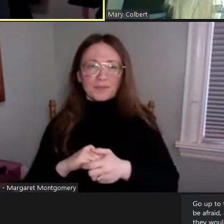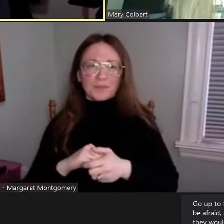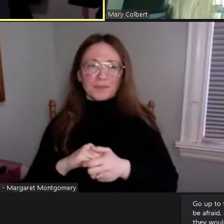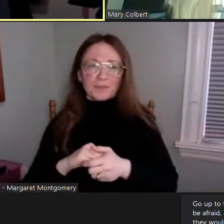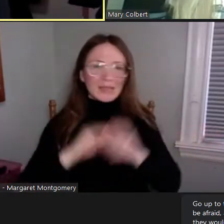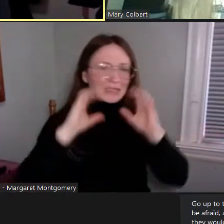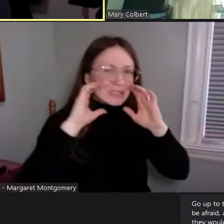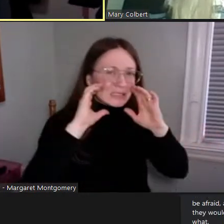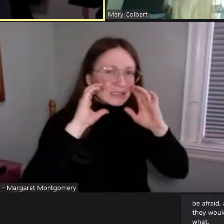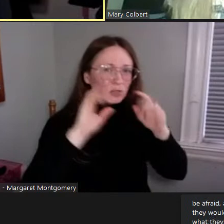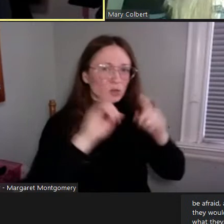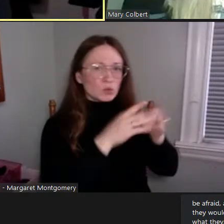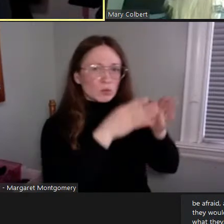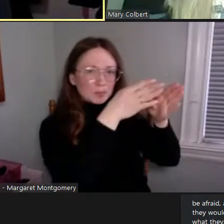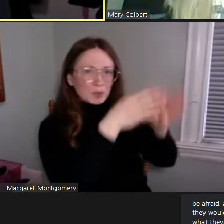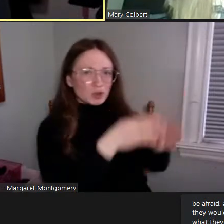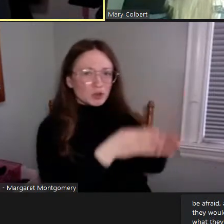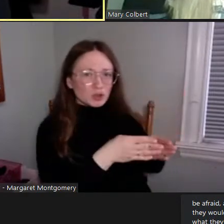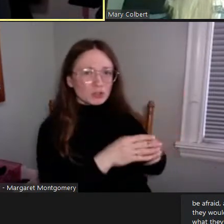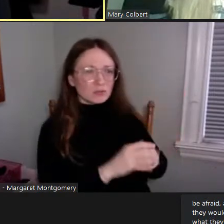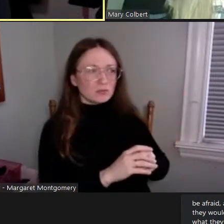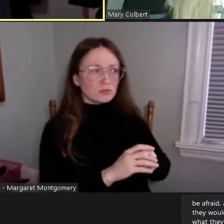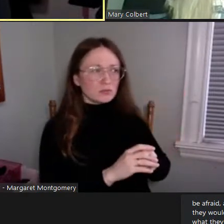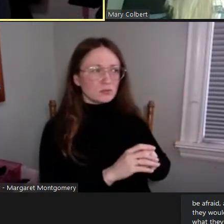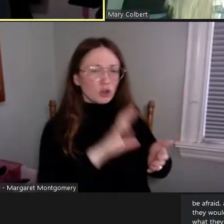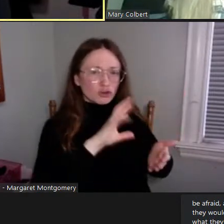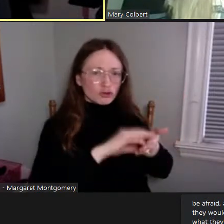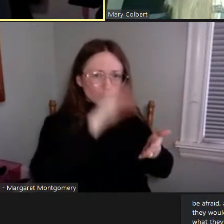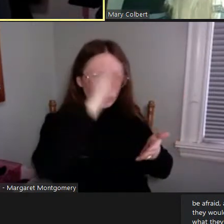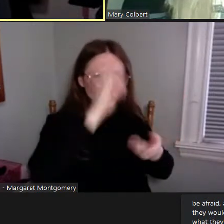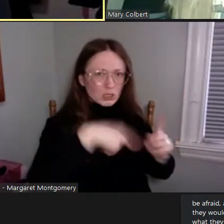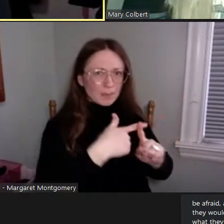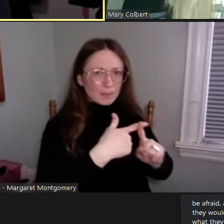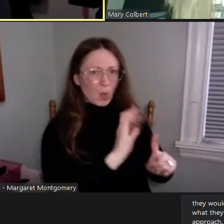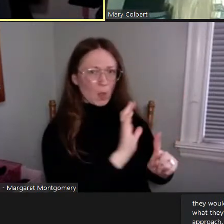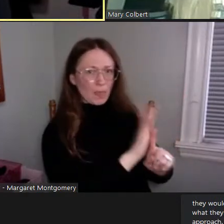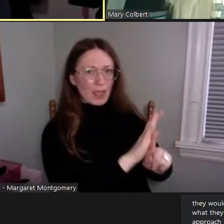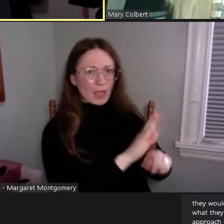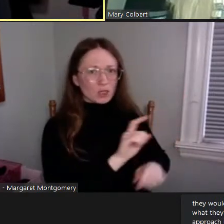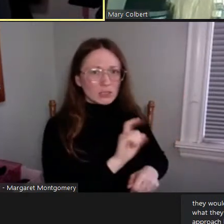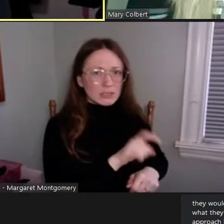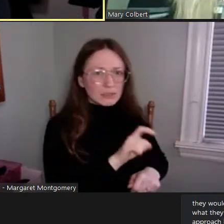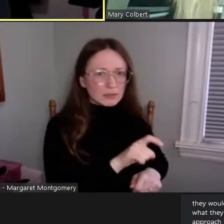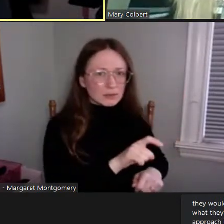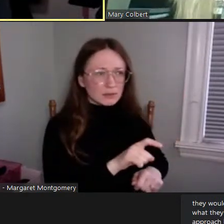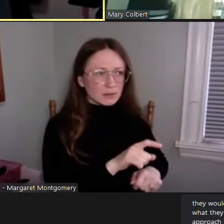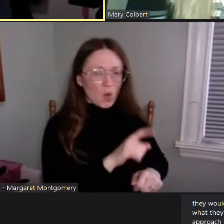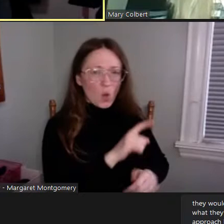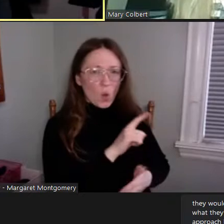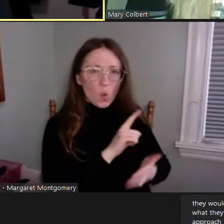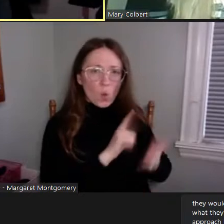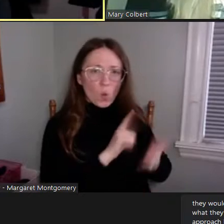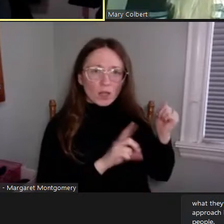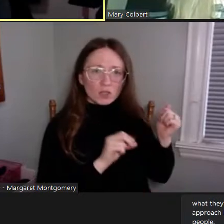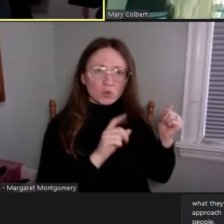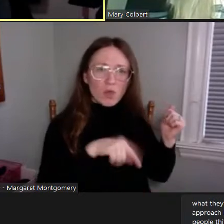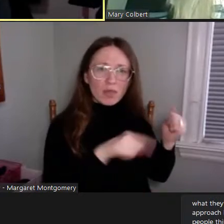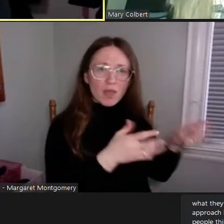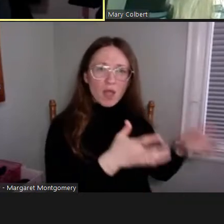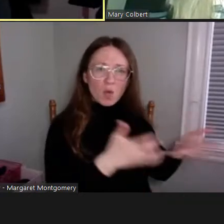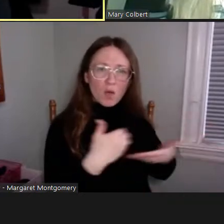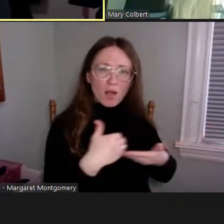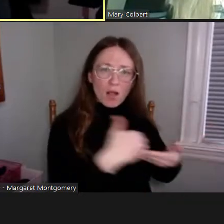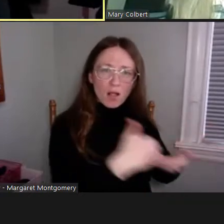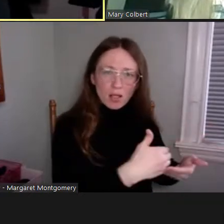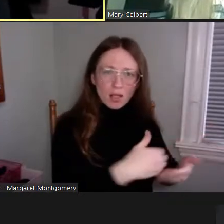them. Learn what they would like to get out of your approachment. especially if you're going to offer, if you think you need to go to